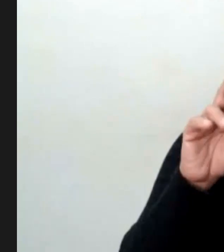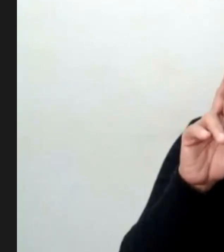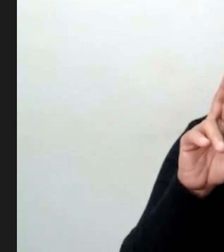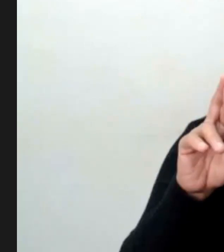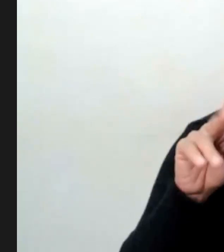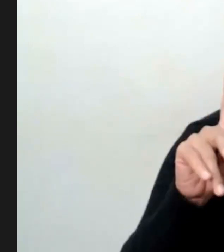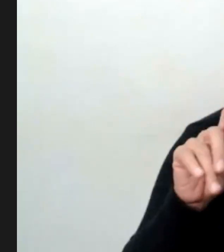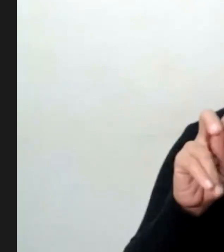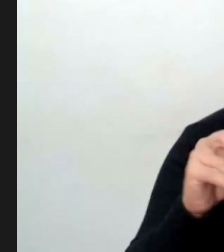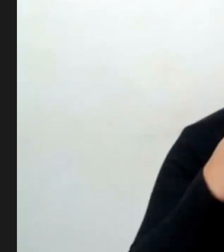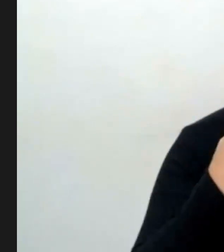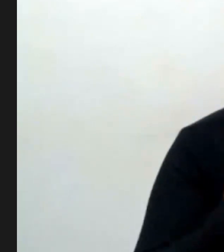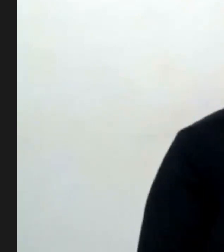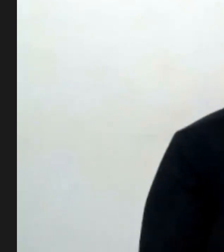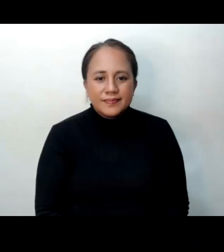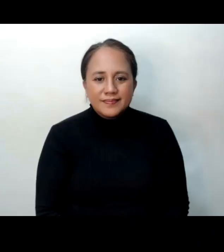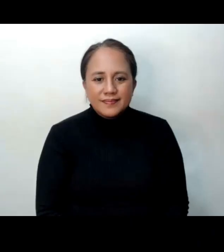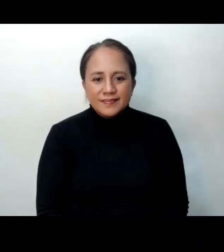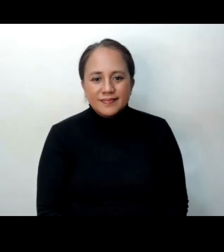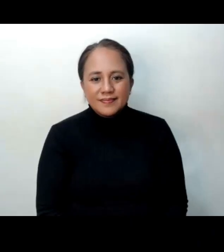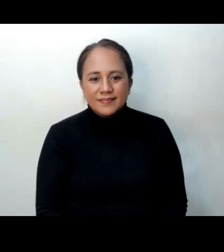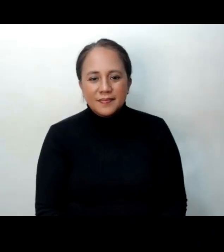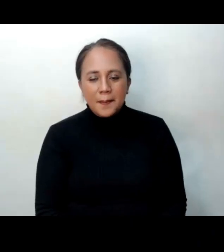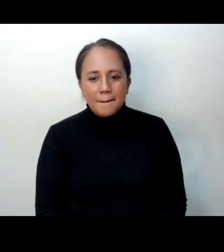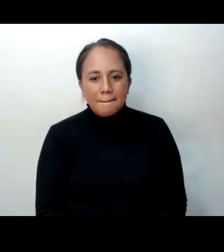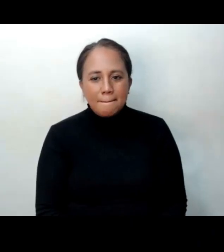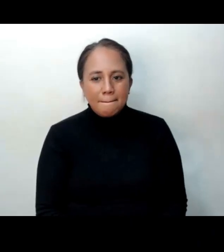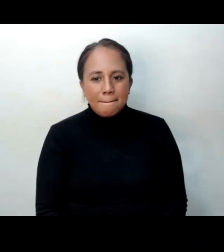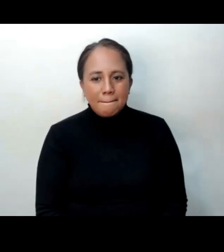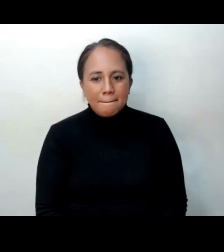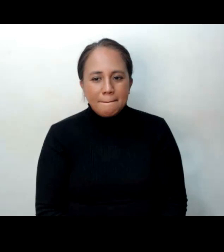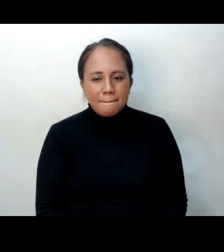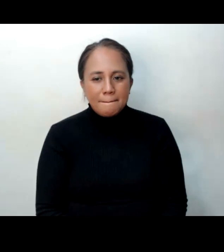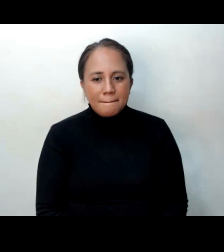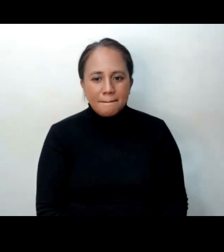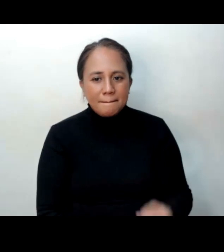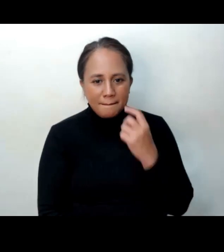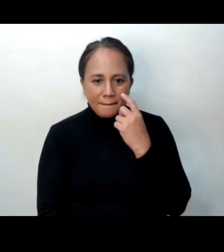cameras to join us here in the plenary.